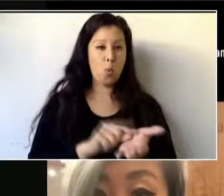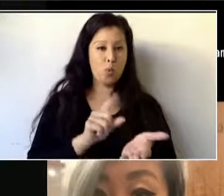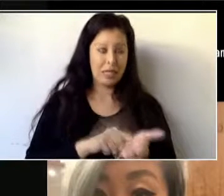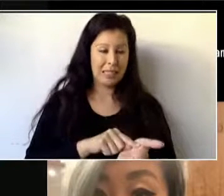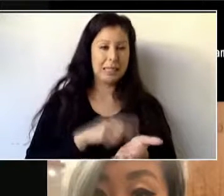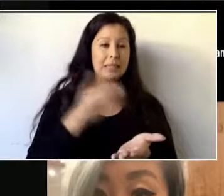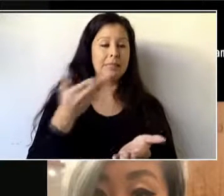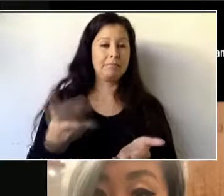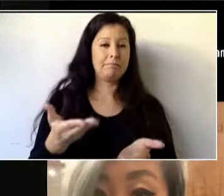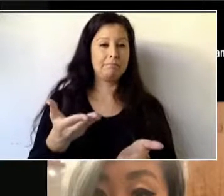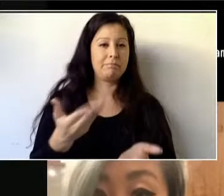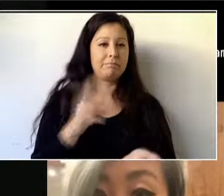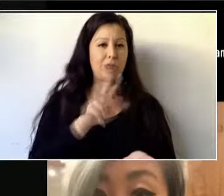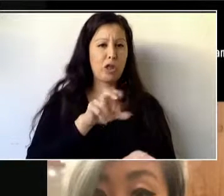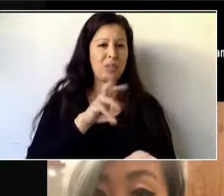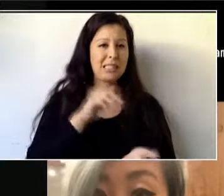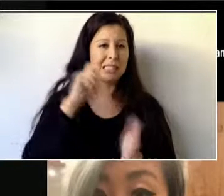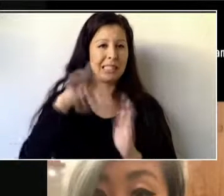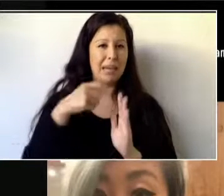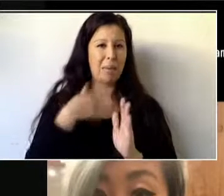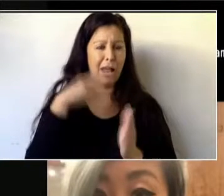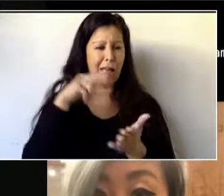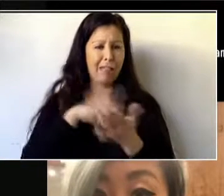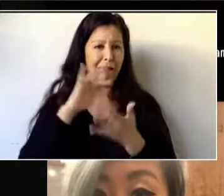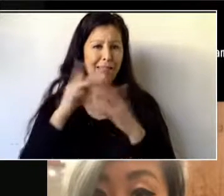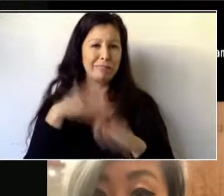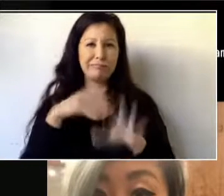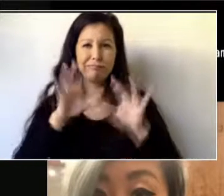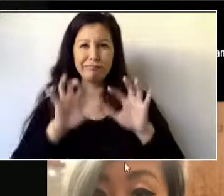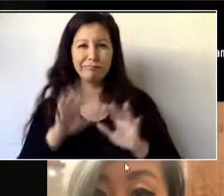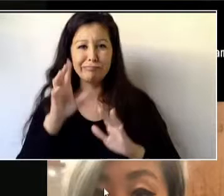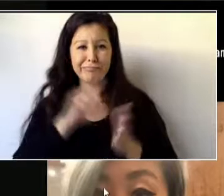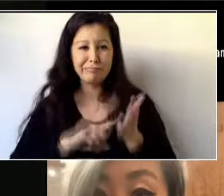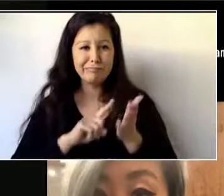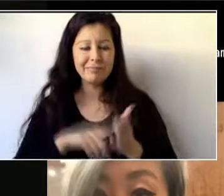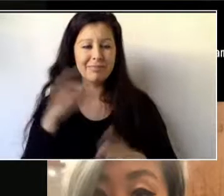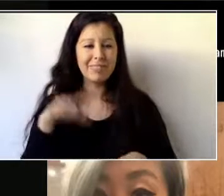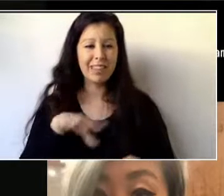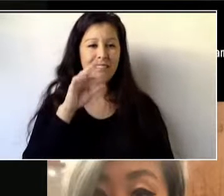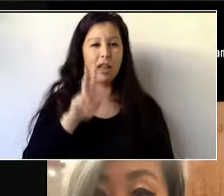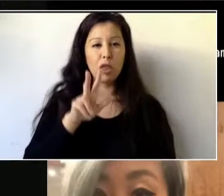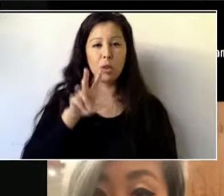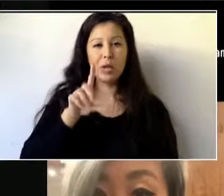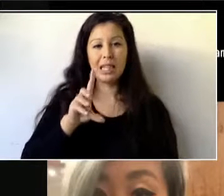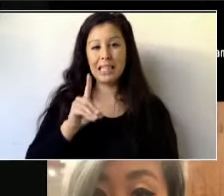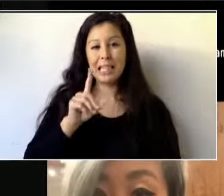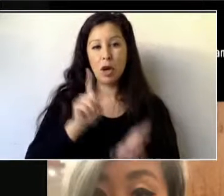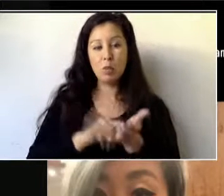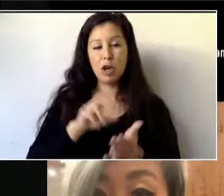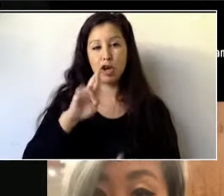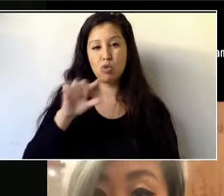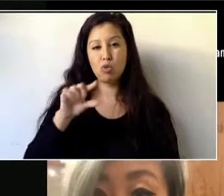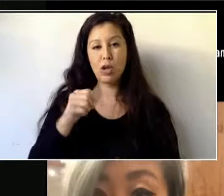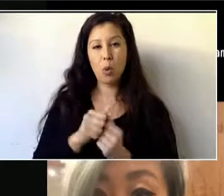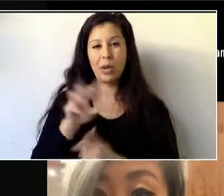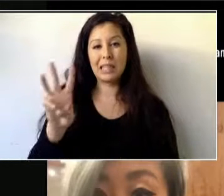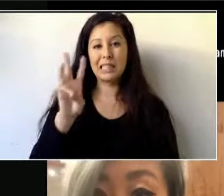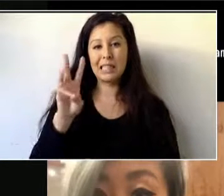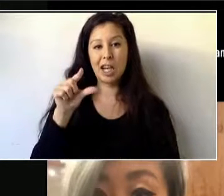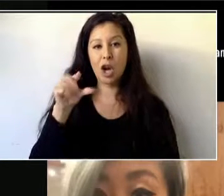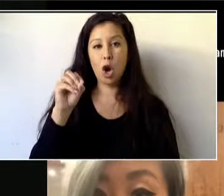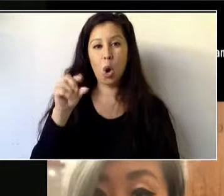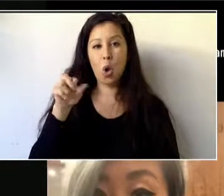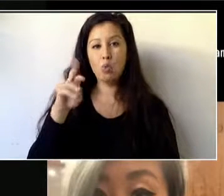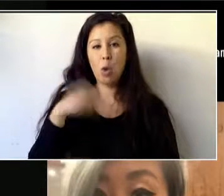3D printed, you know, 360 camera rig. I just looked this up on the internet. And we got this like 3D printed rig with 6 GoPros that I just like bought